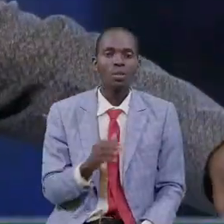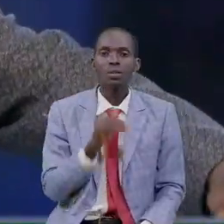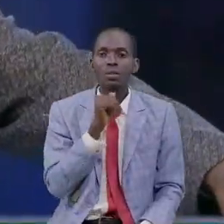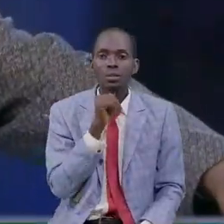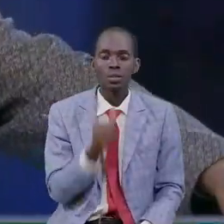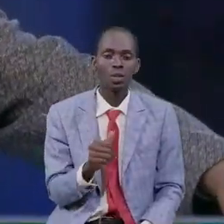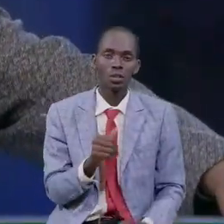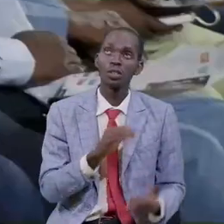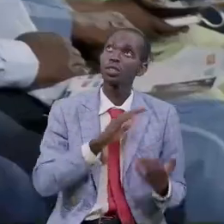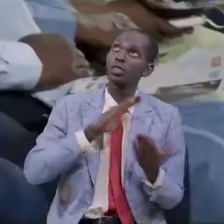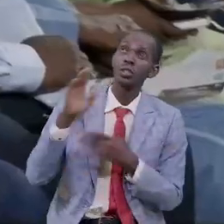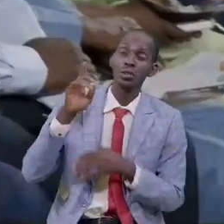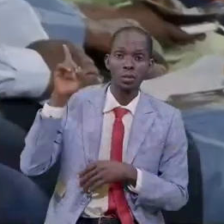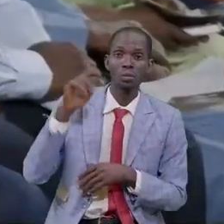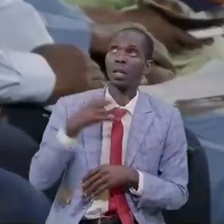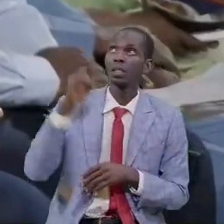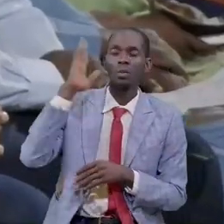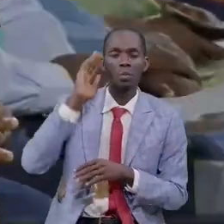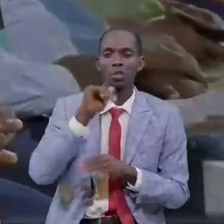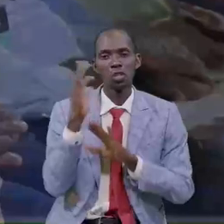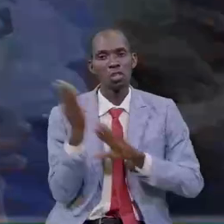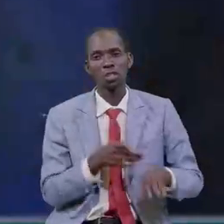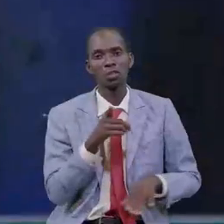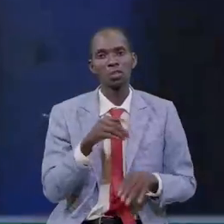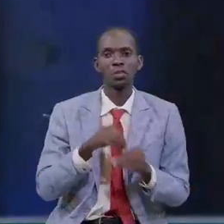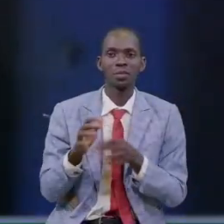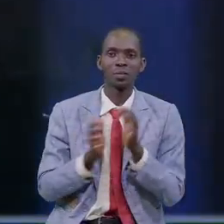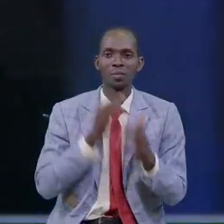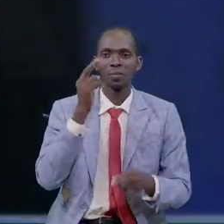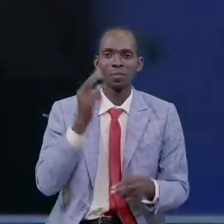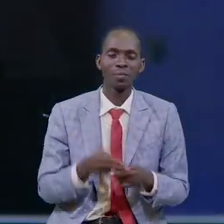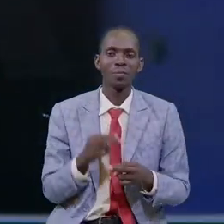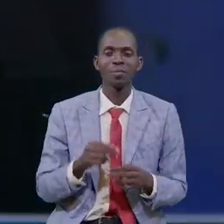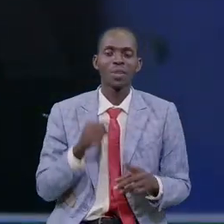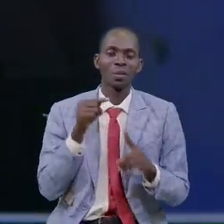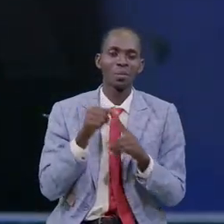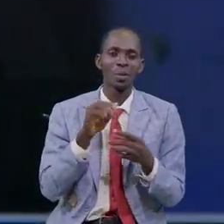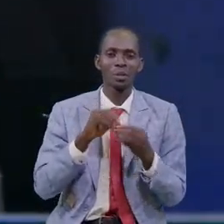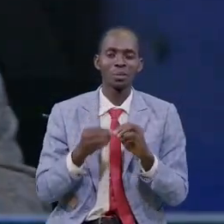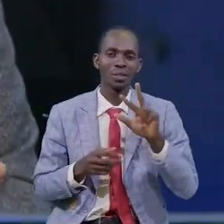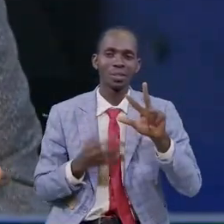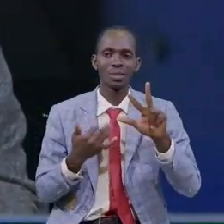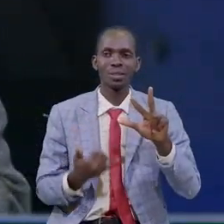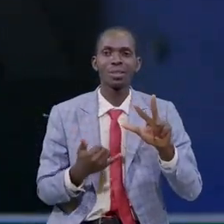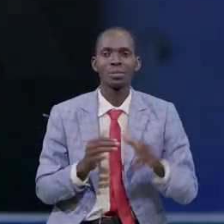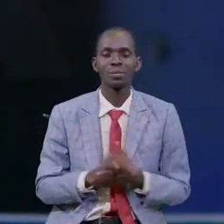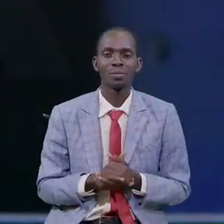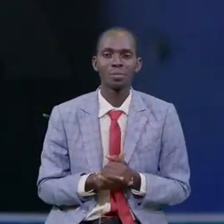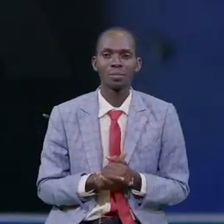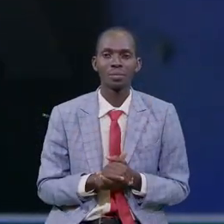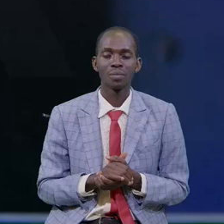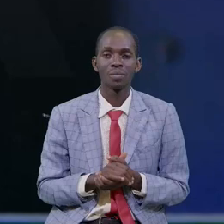Vous n'allez pas l'abandonner, il ne vous abandonnera pas. We're coming to point number three alors, now. Troisième point maintenant. Is the consummation